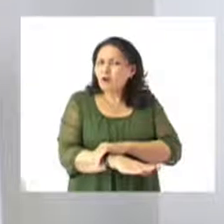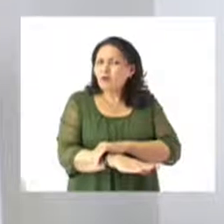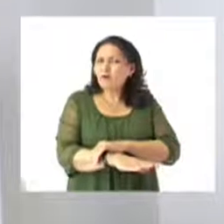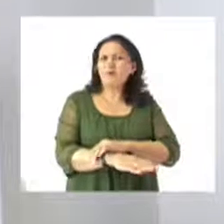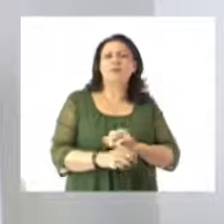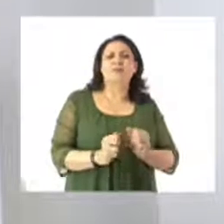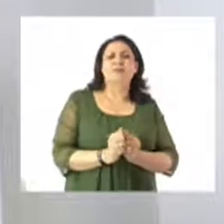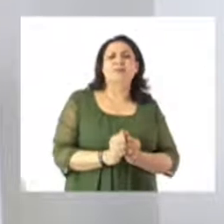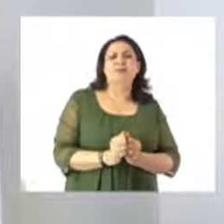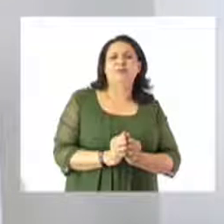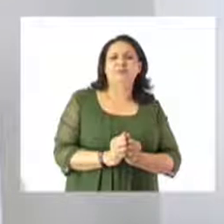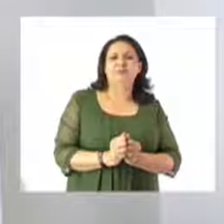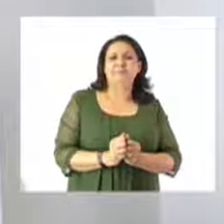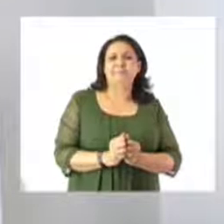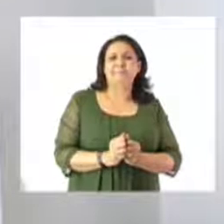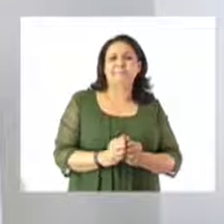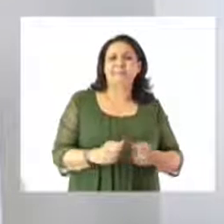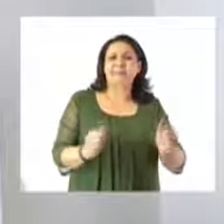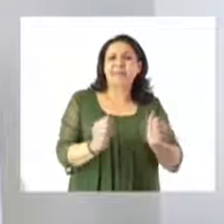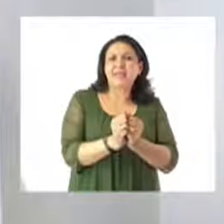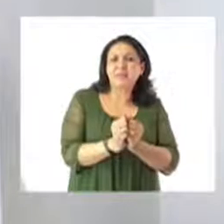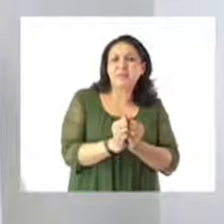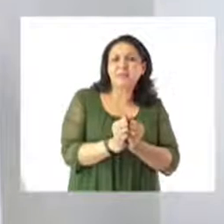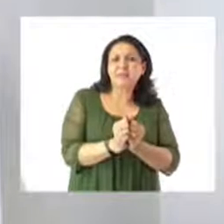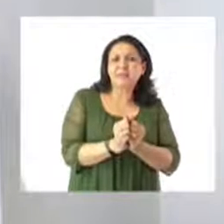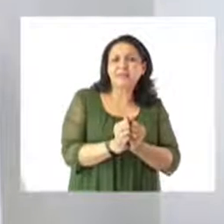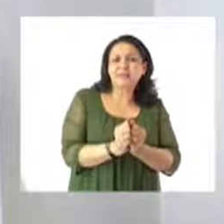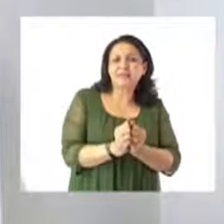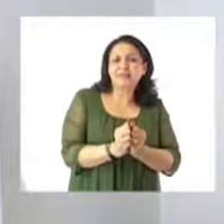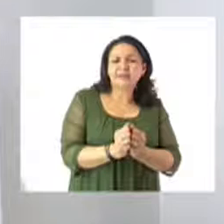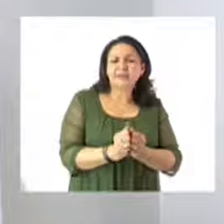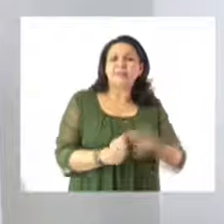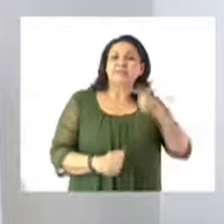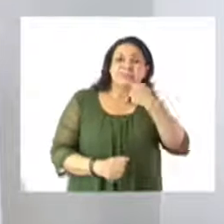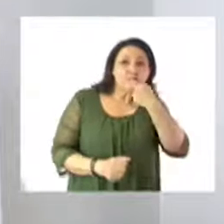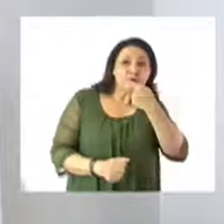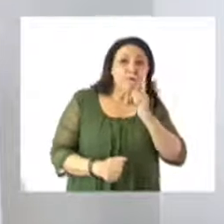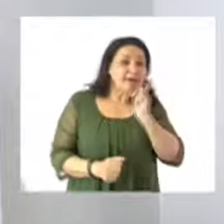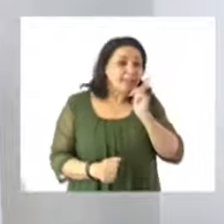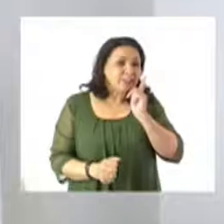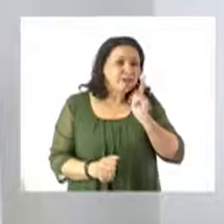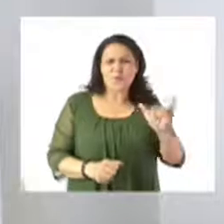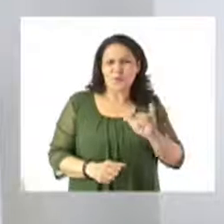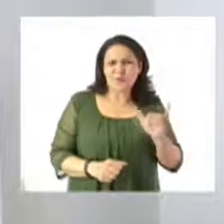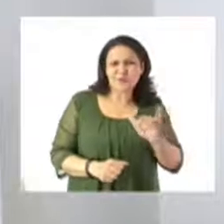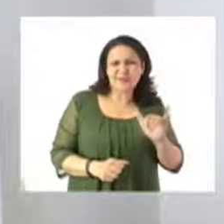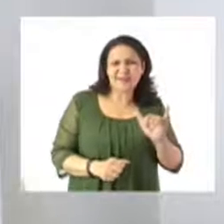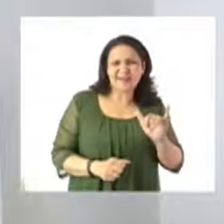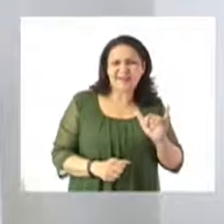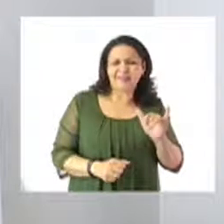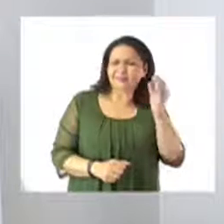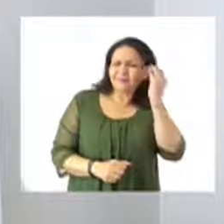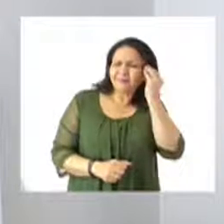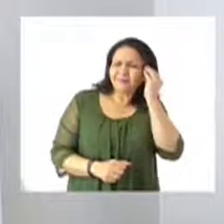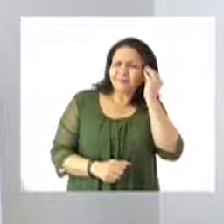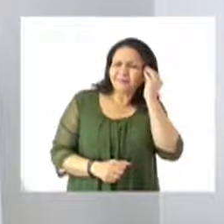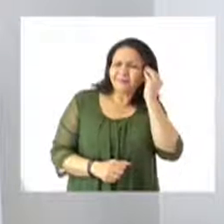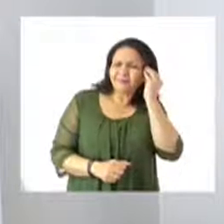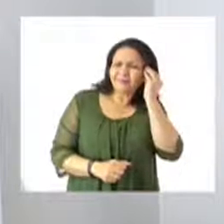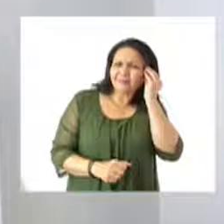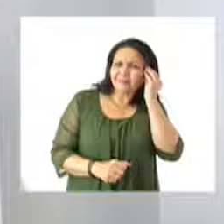sock? Does it go together with the toothbrush? Which one do you think?